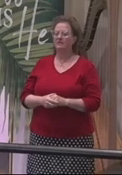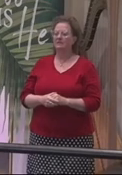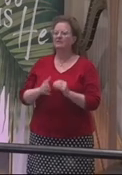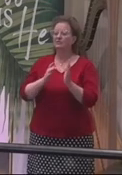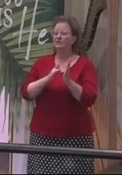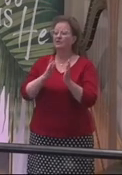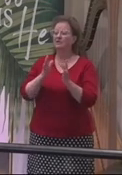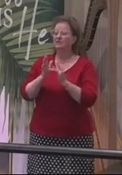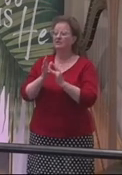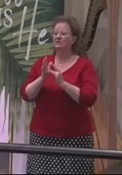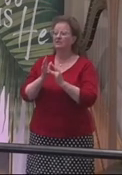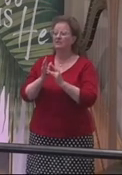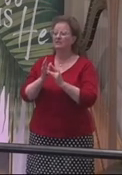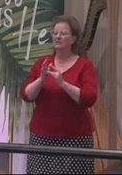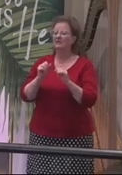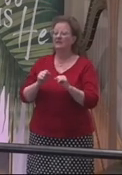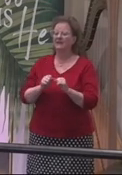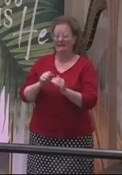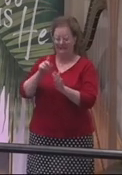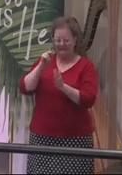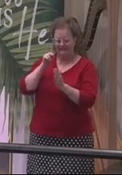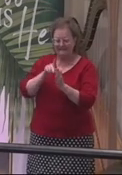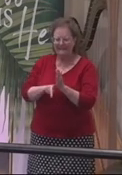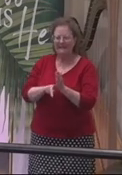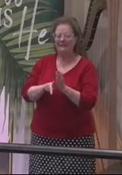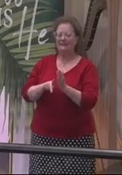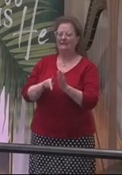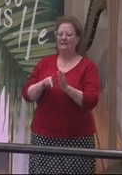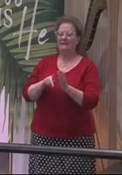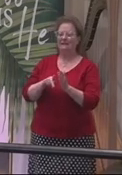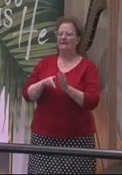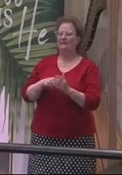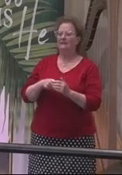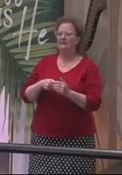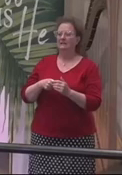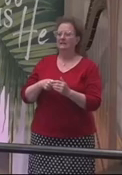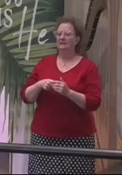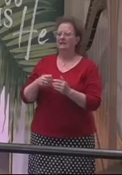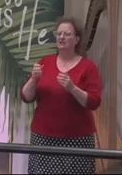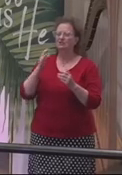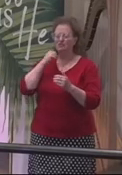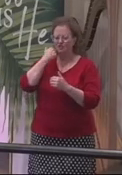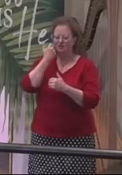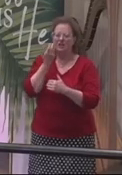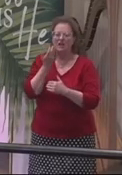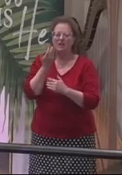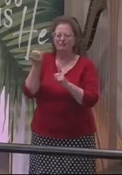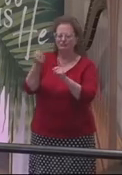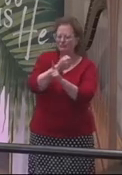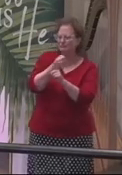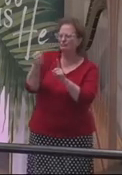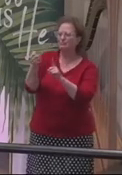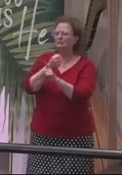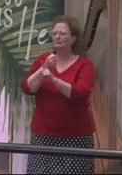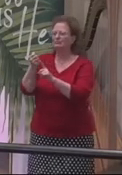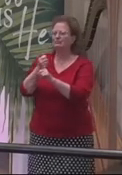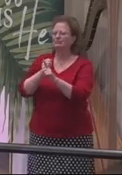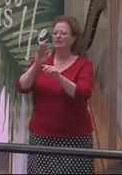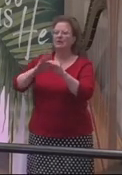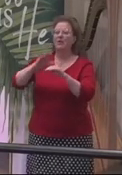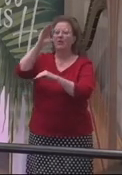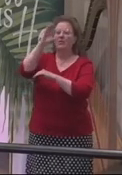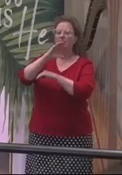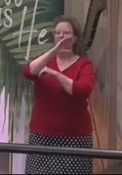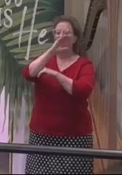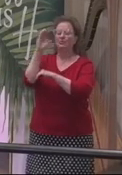could be executed publicly, shamed as they stripped him bare, beat him, and put him on the cross, and then finally they can contain